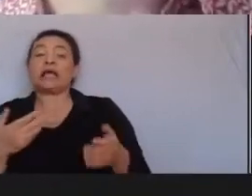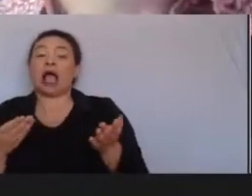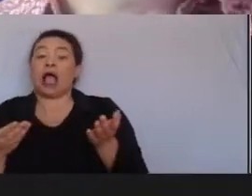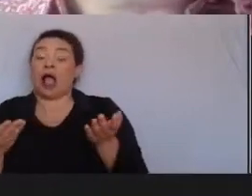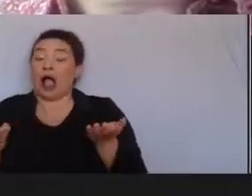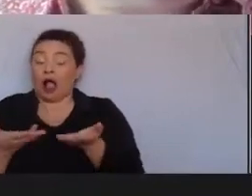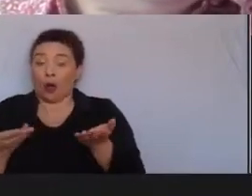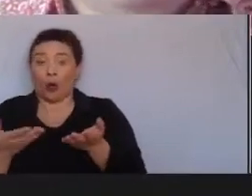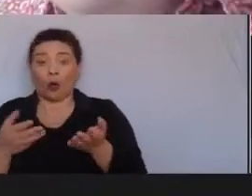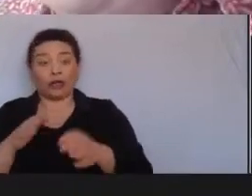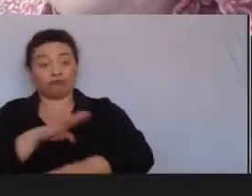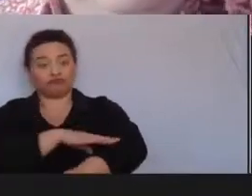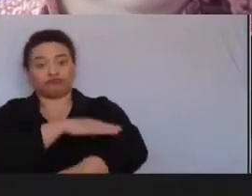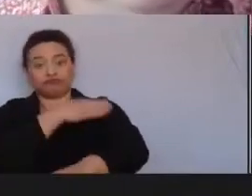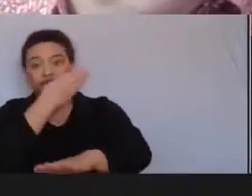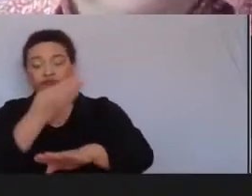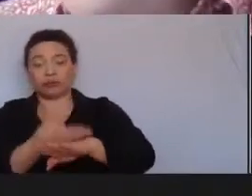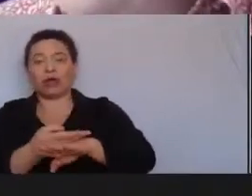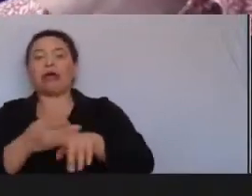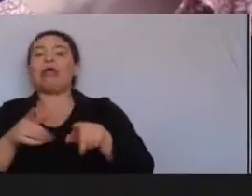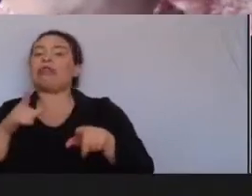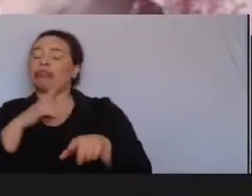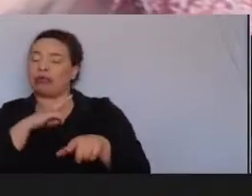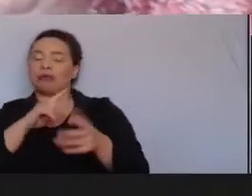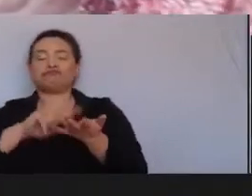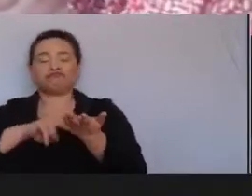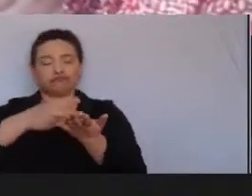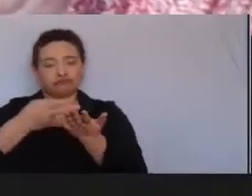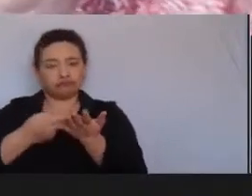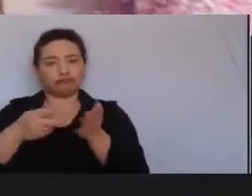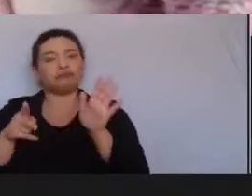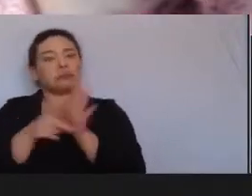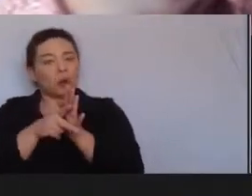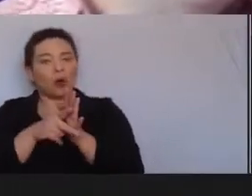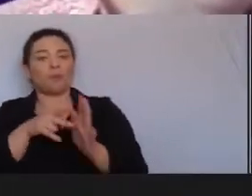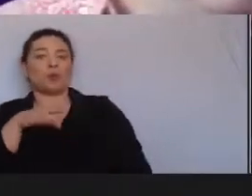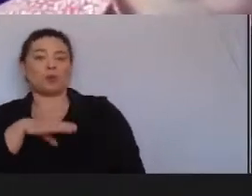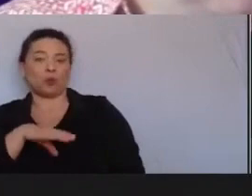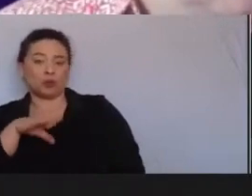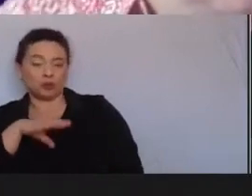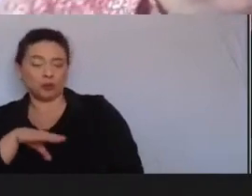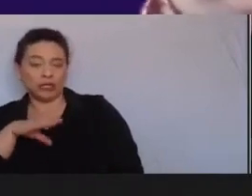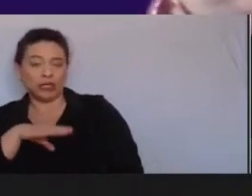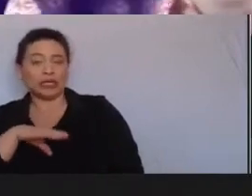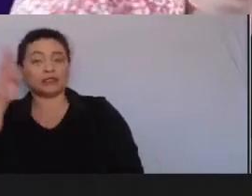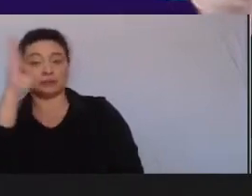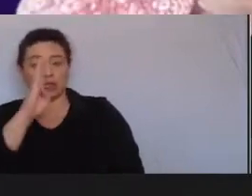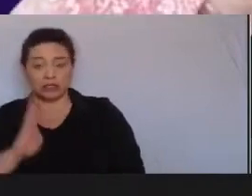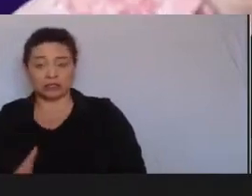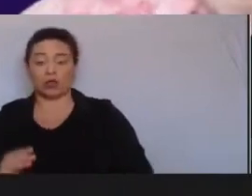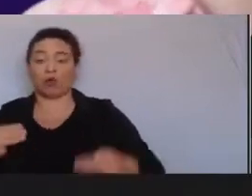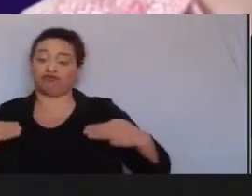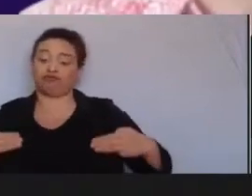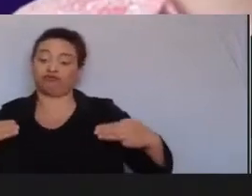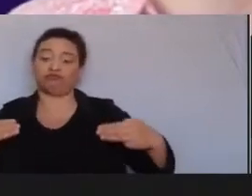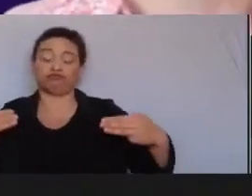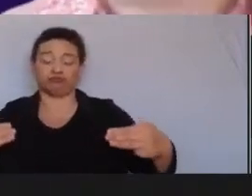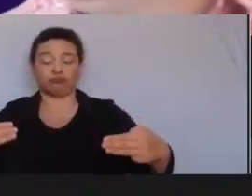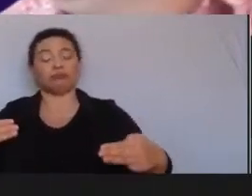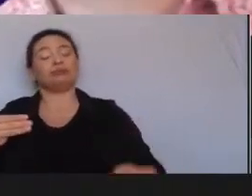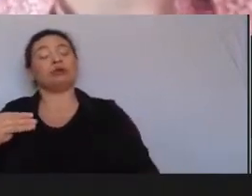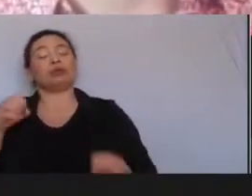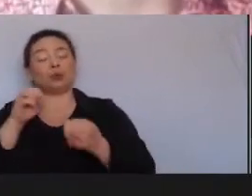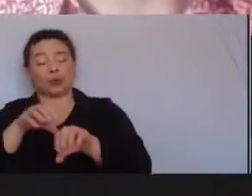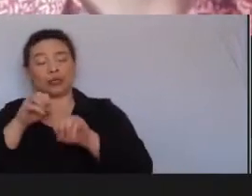British Council's channel and in the Ministry of Education. And it's going to be in English with no translation on the